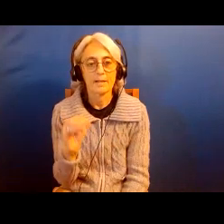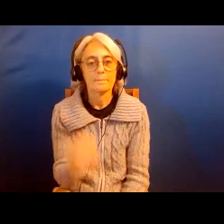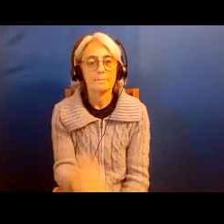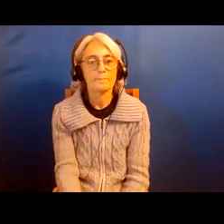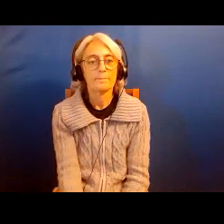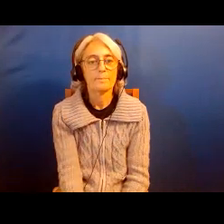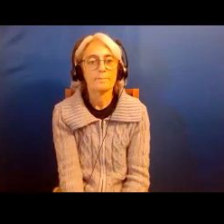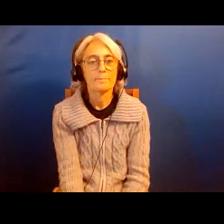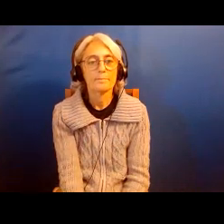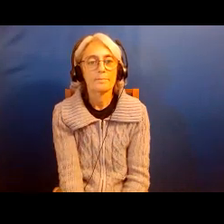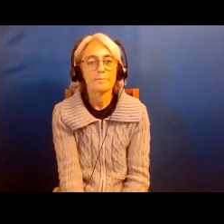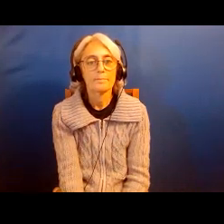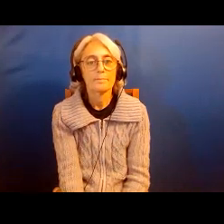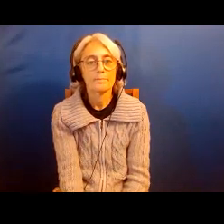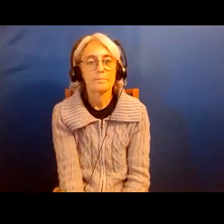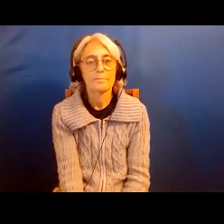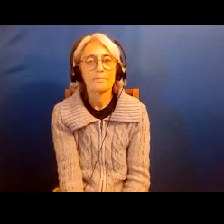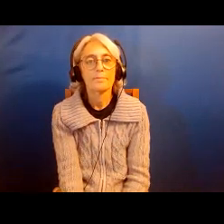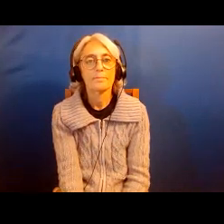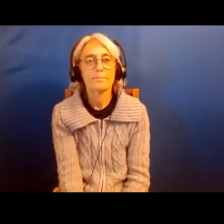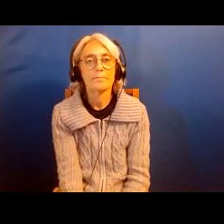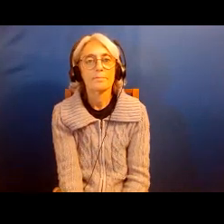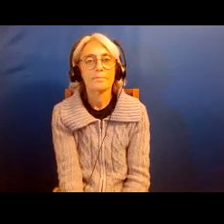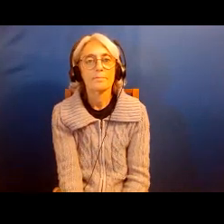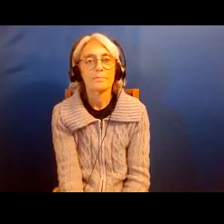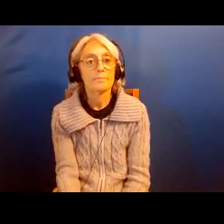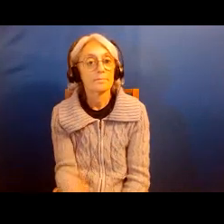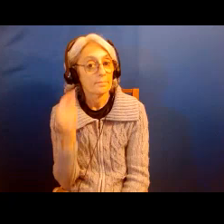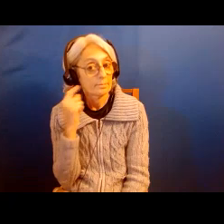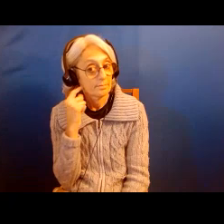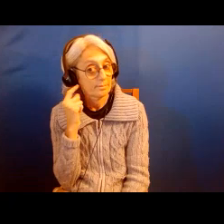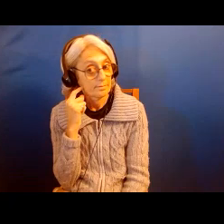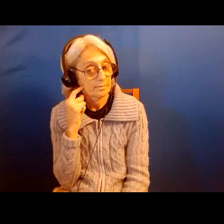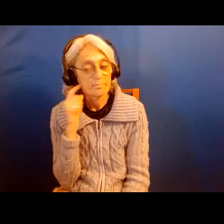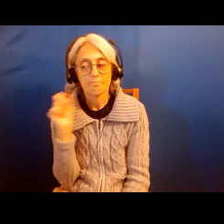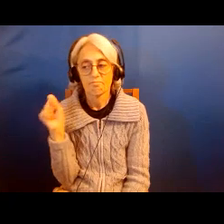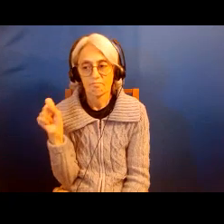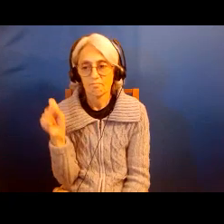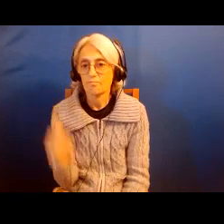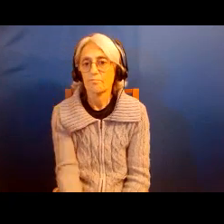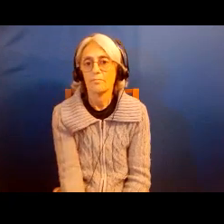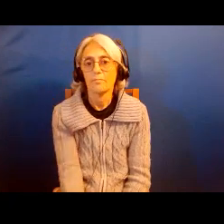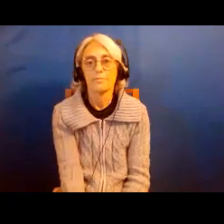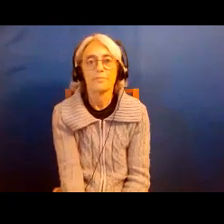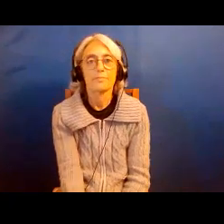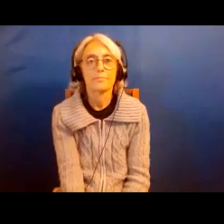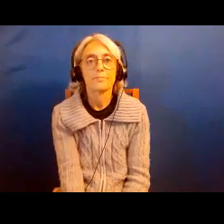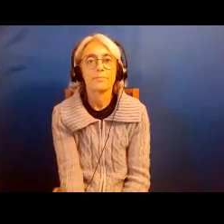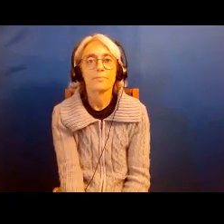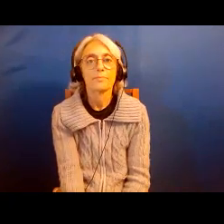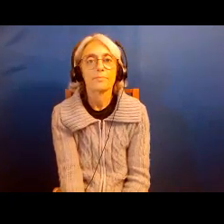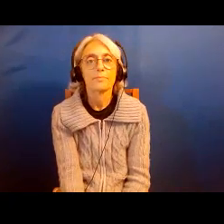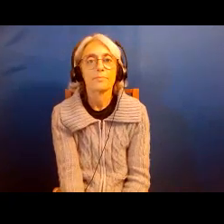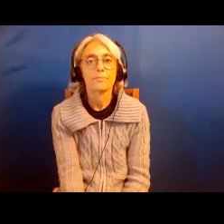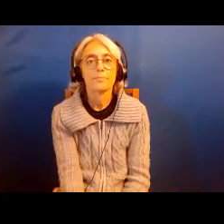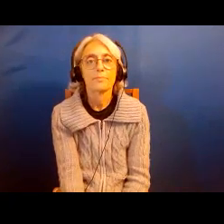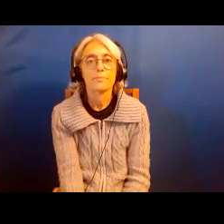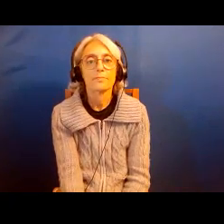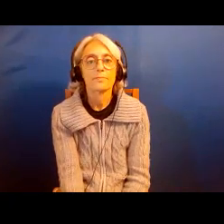Good afternoon, commissioners. Can you hear me okay? We can. Okay, great. Thank you. Commissioners,